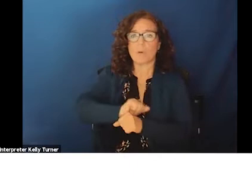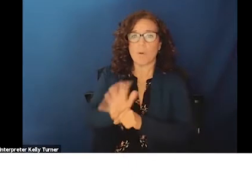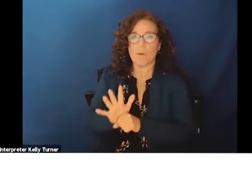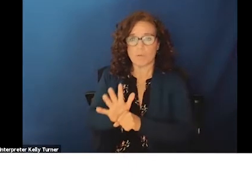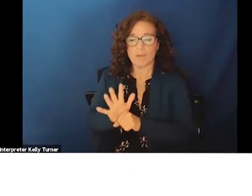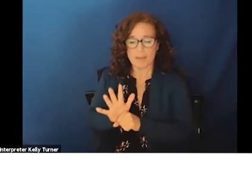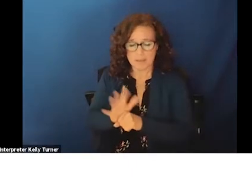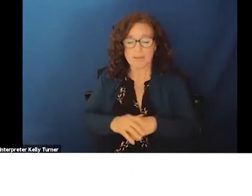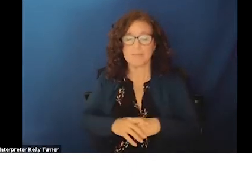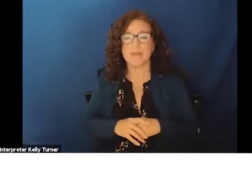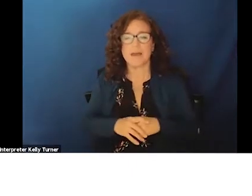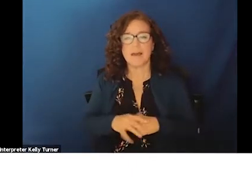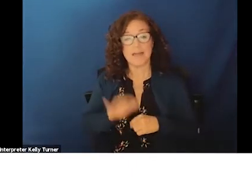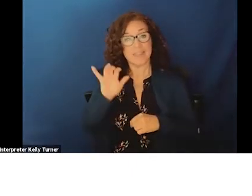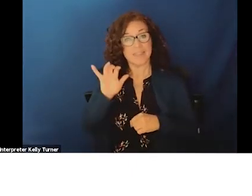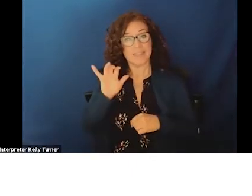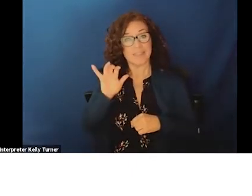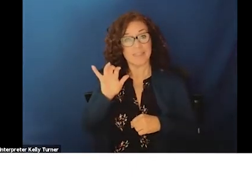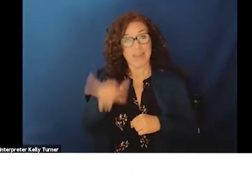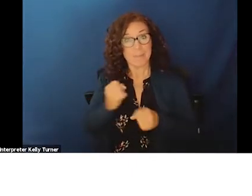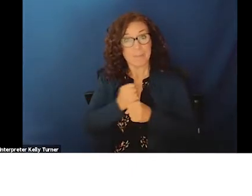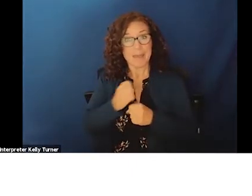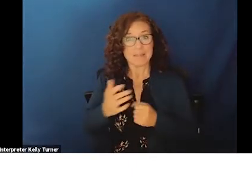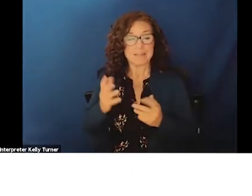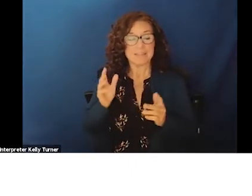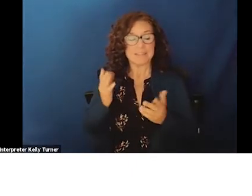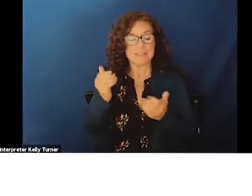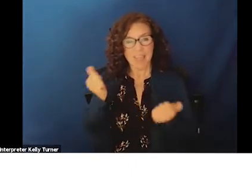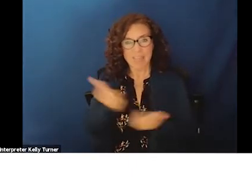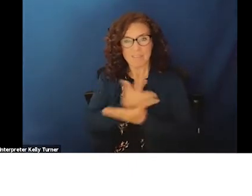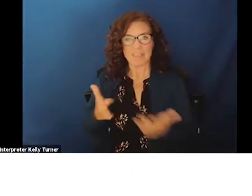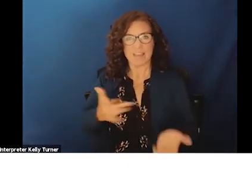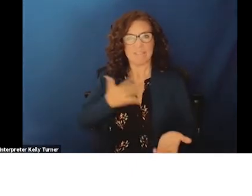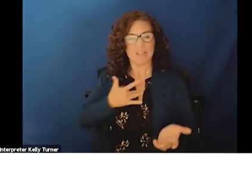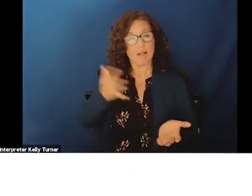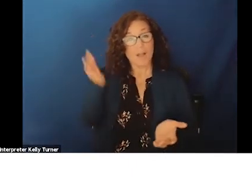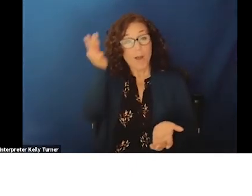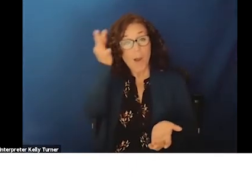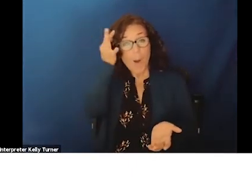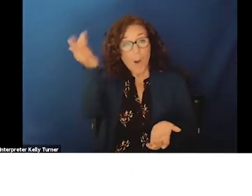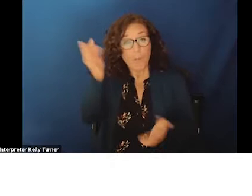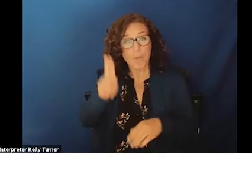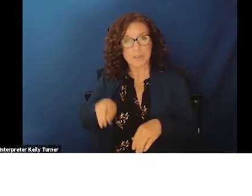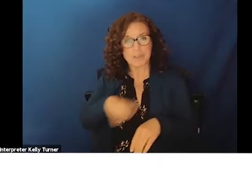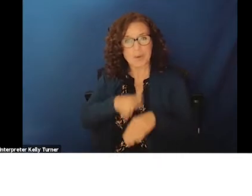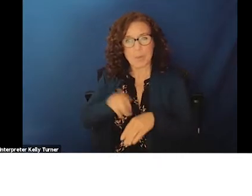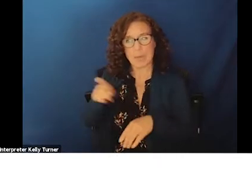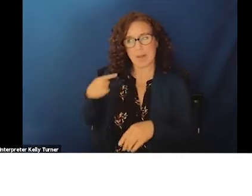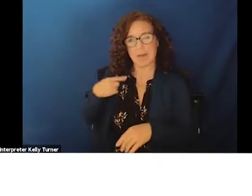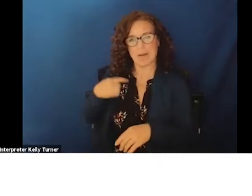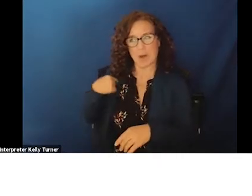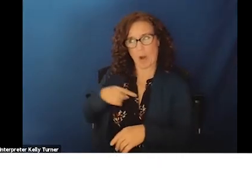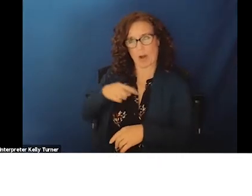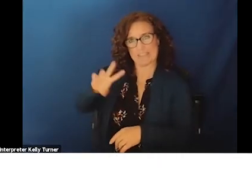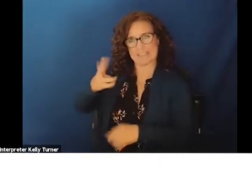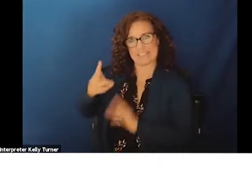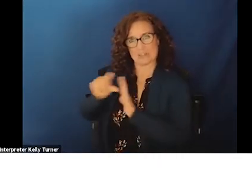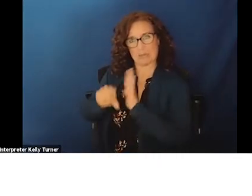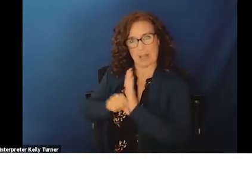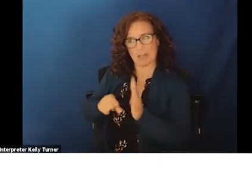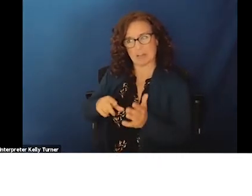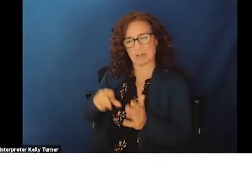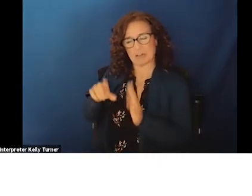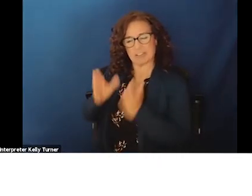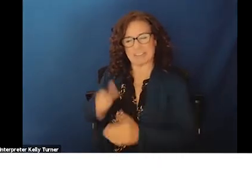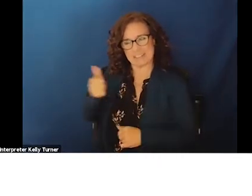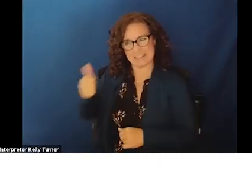grader, almost normal except for the masks. And we continue to have all of our students and staff complete